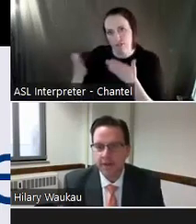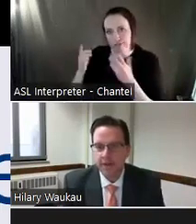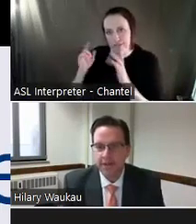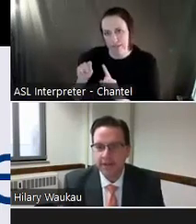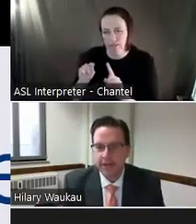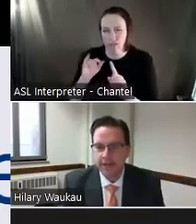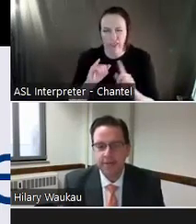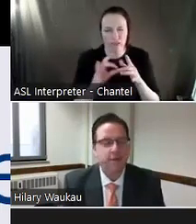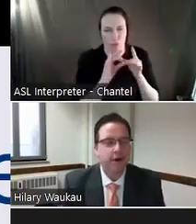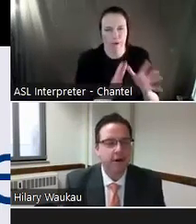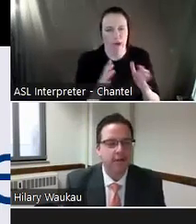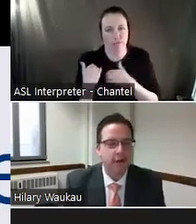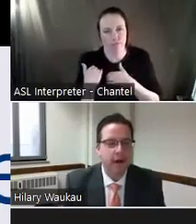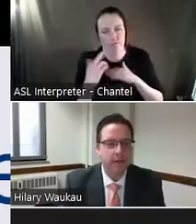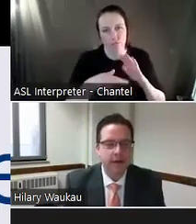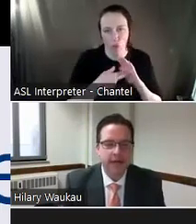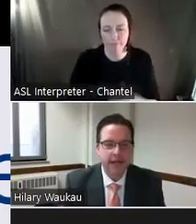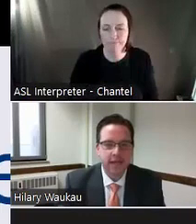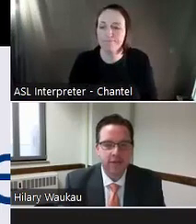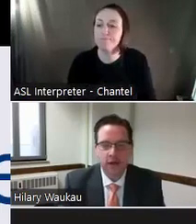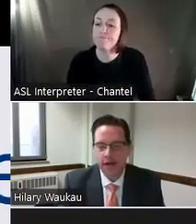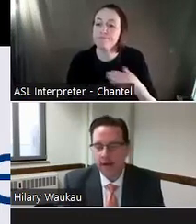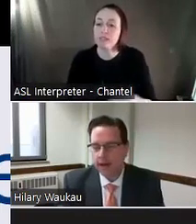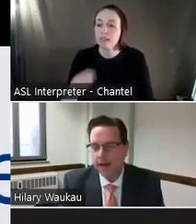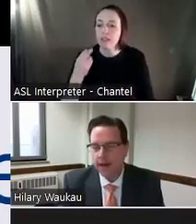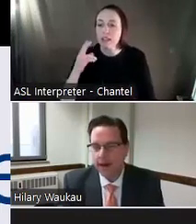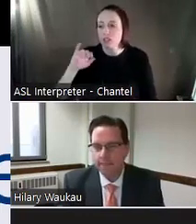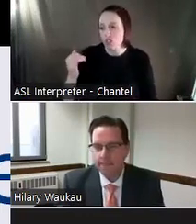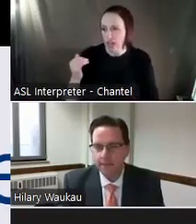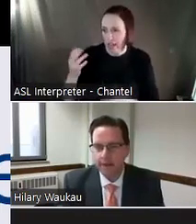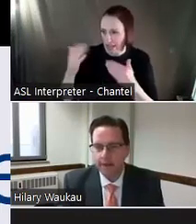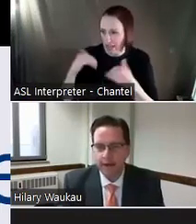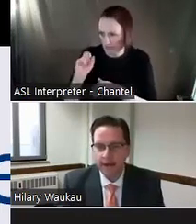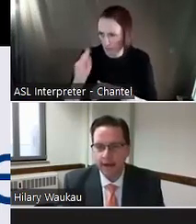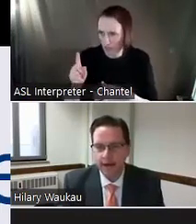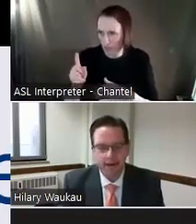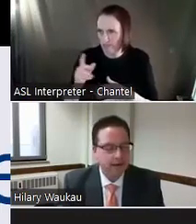Next question. Well, this one's a loaded, so I'm gonna take this one.